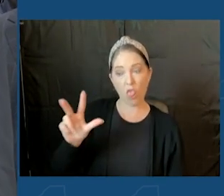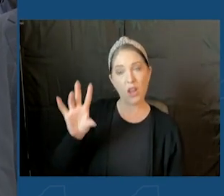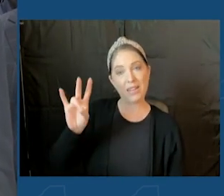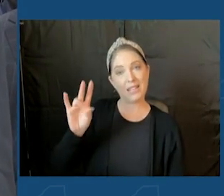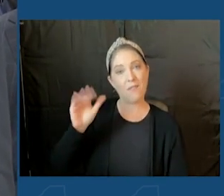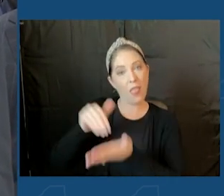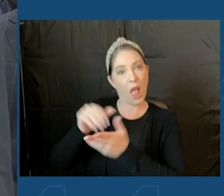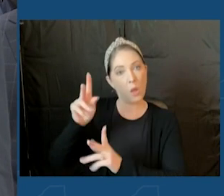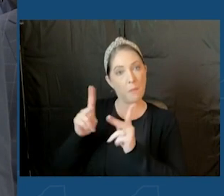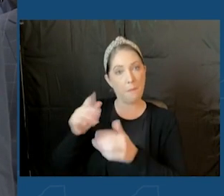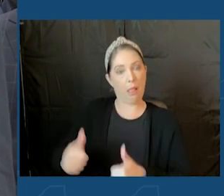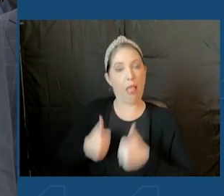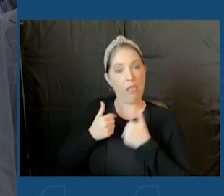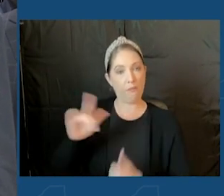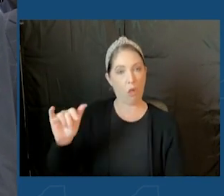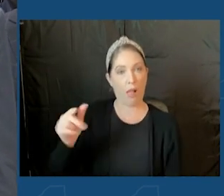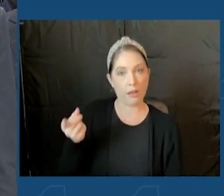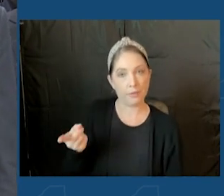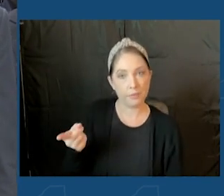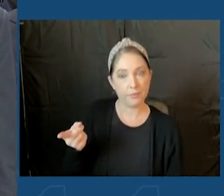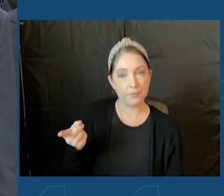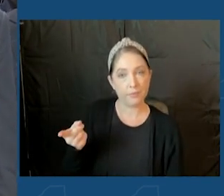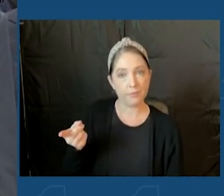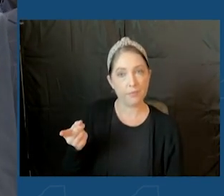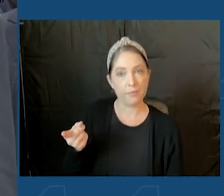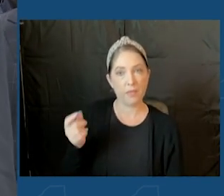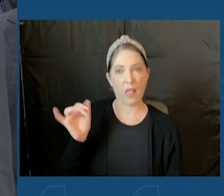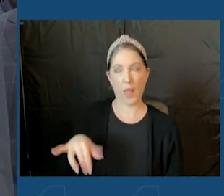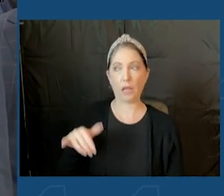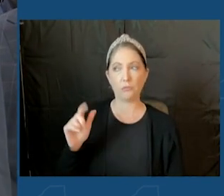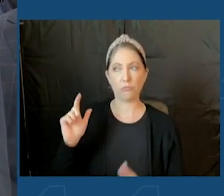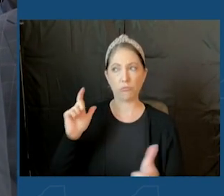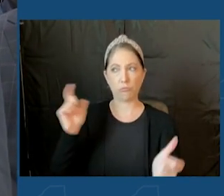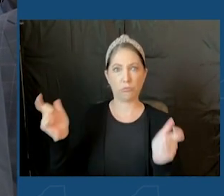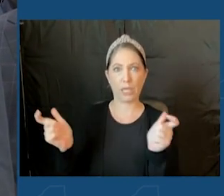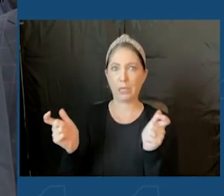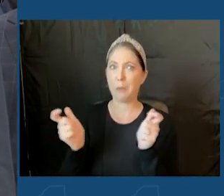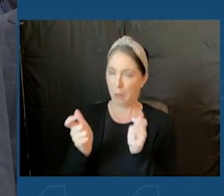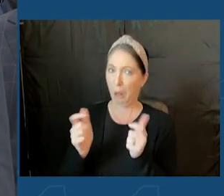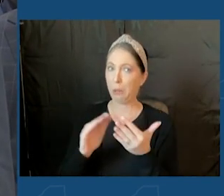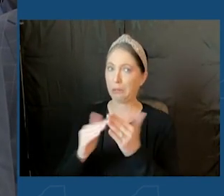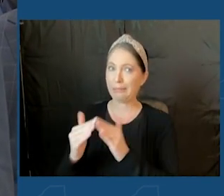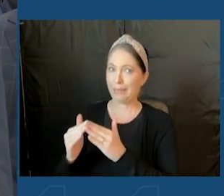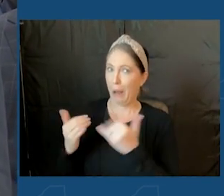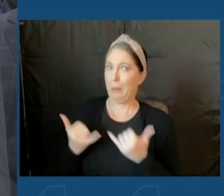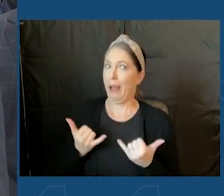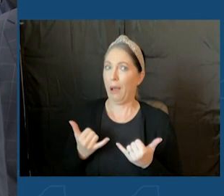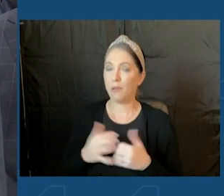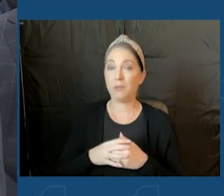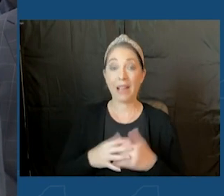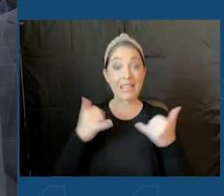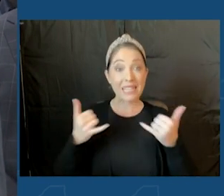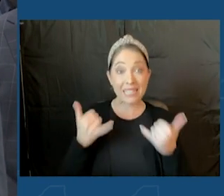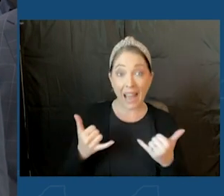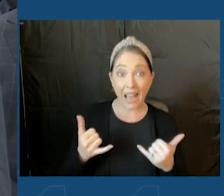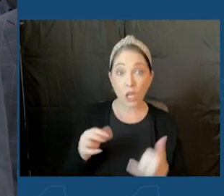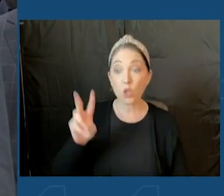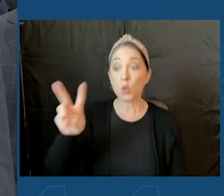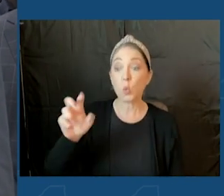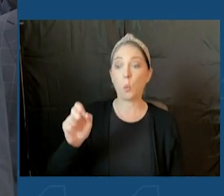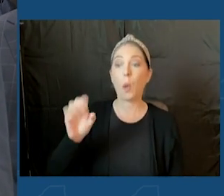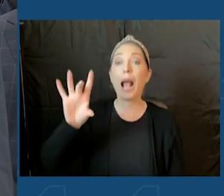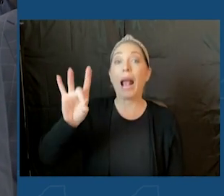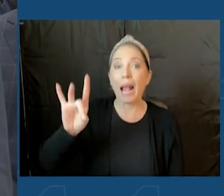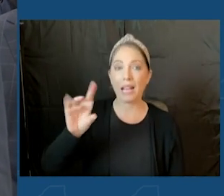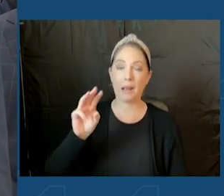Island. I mean, that's one of the smaller towns today. And today the number is 2.8 million.